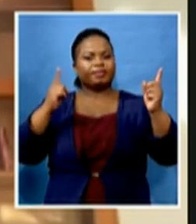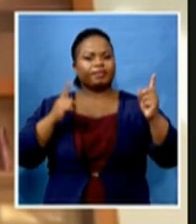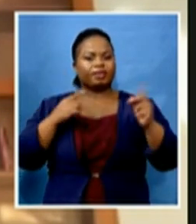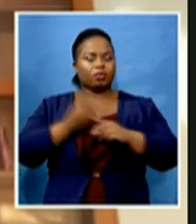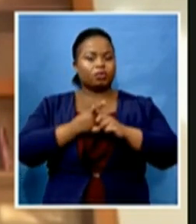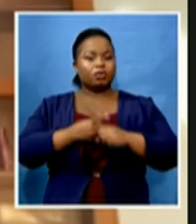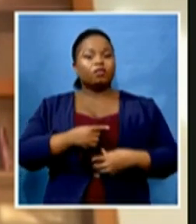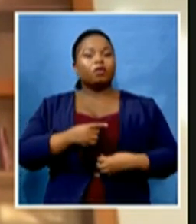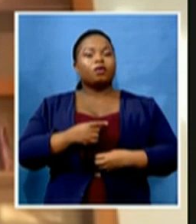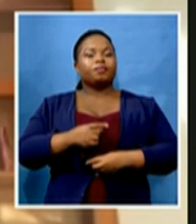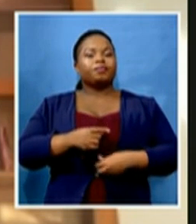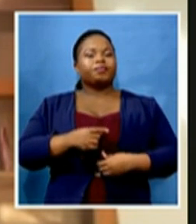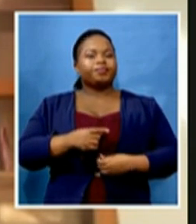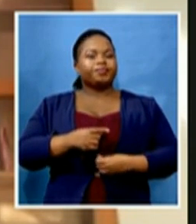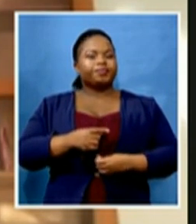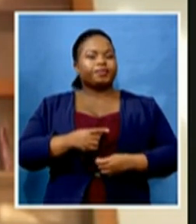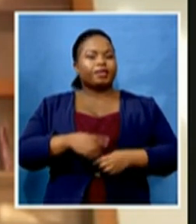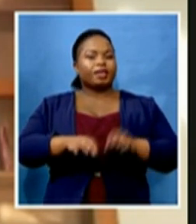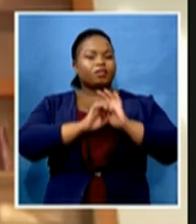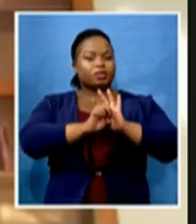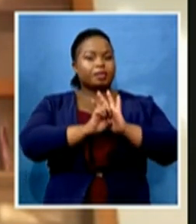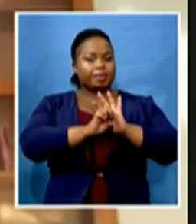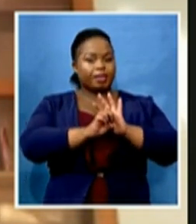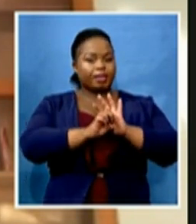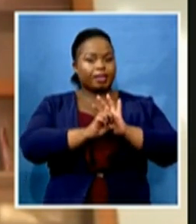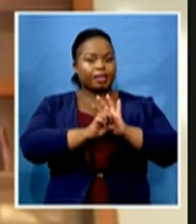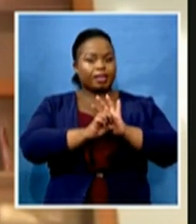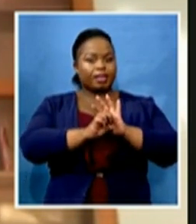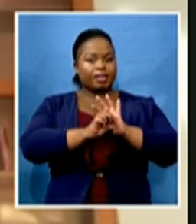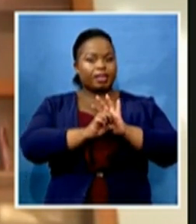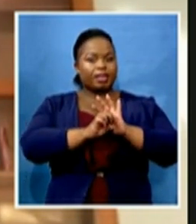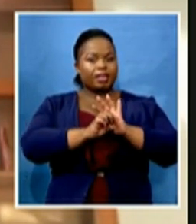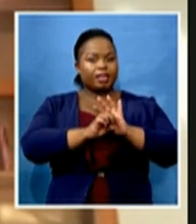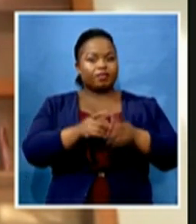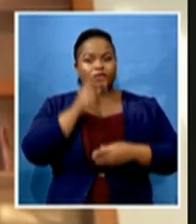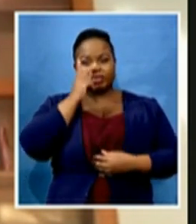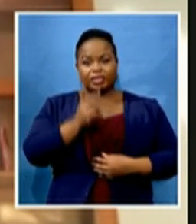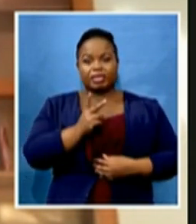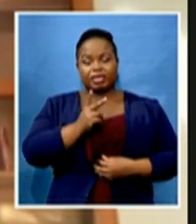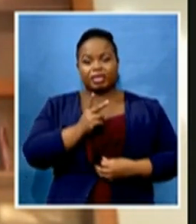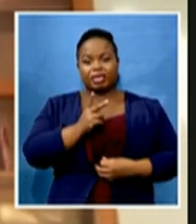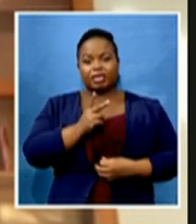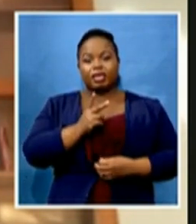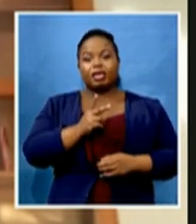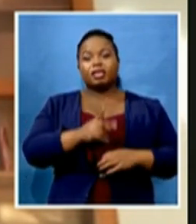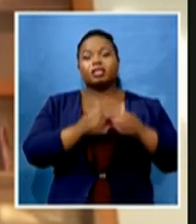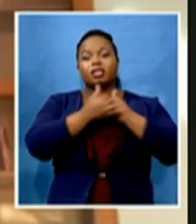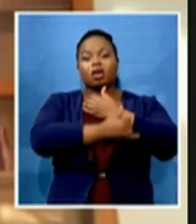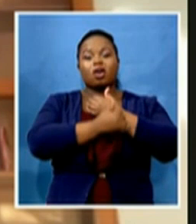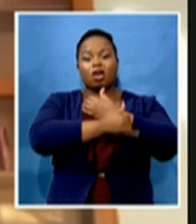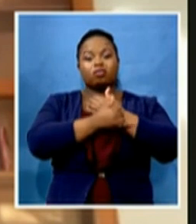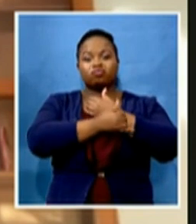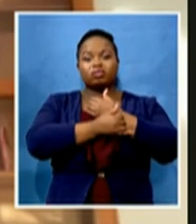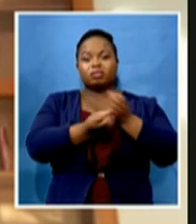distribution of the infection in the whole country, it's not uniform. So there are areas which have got very